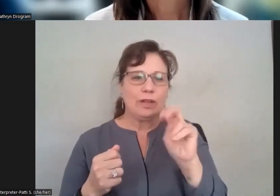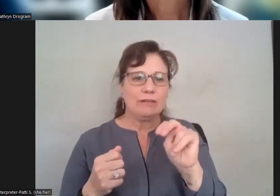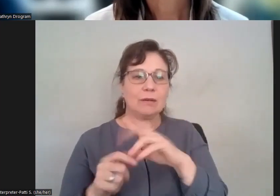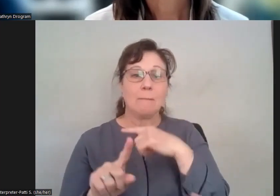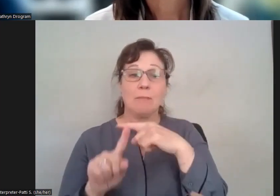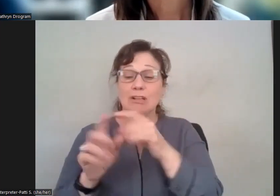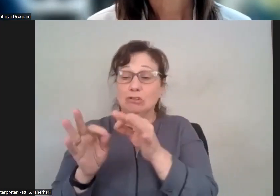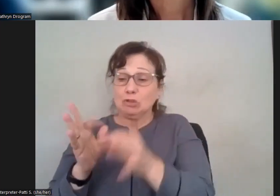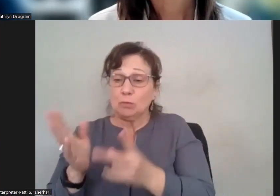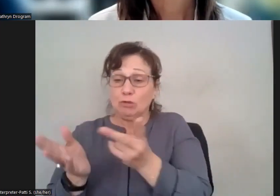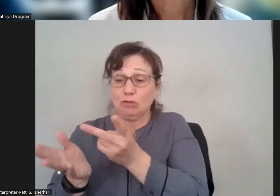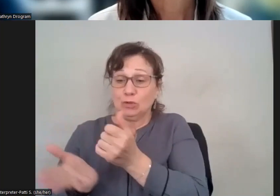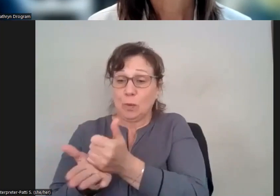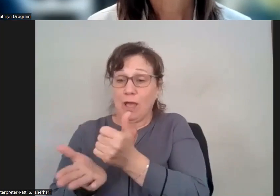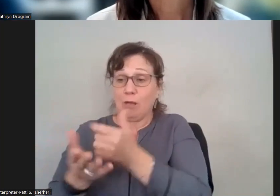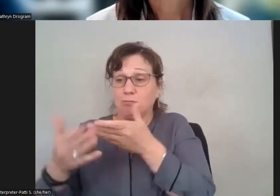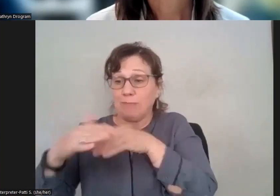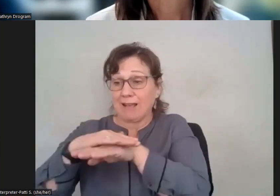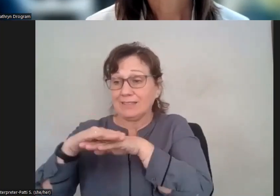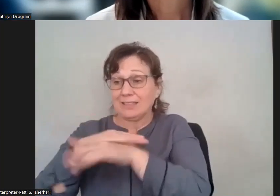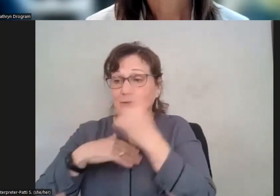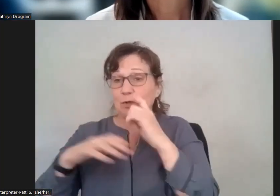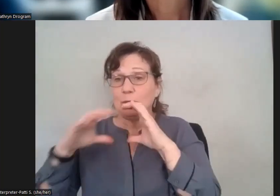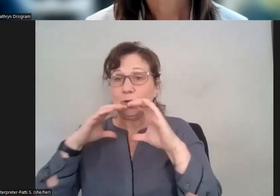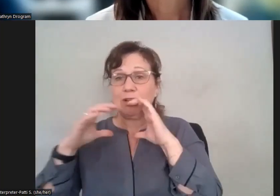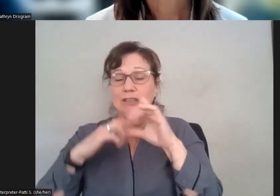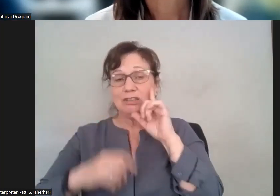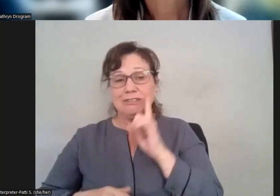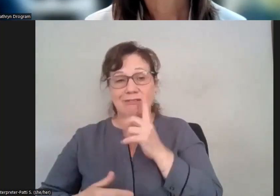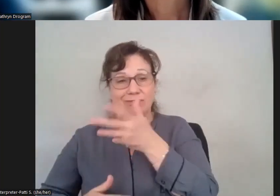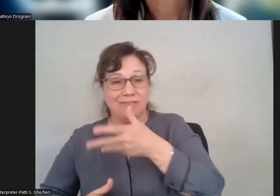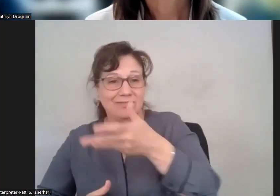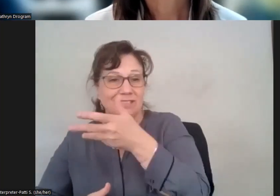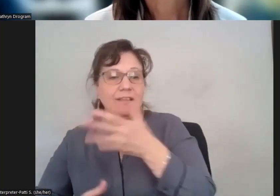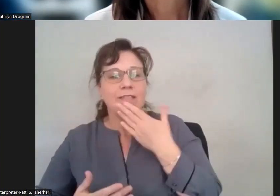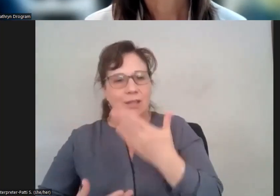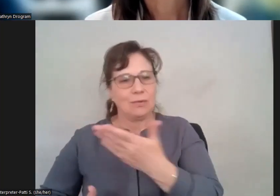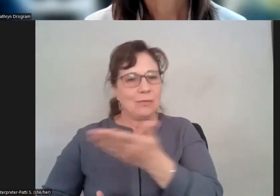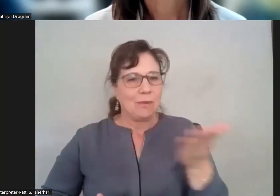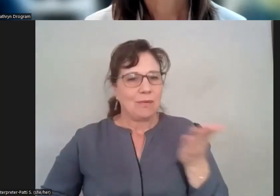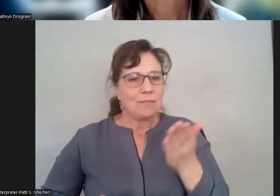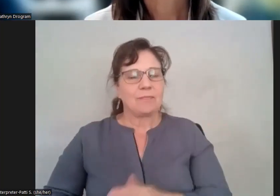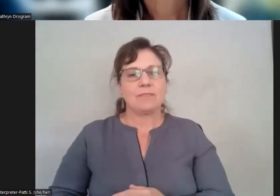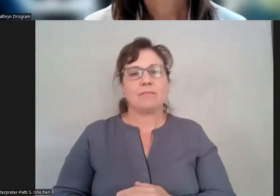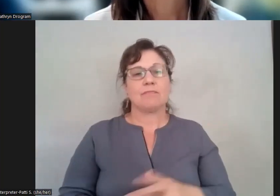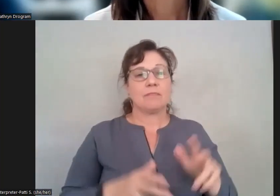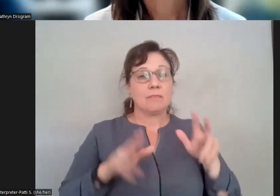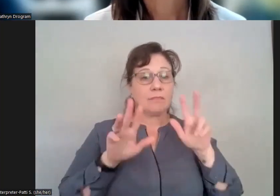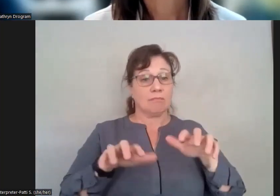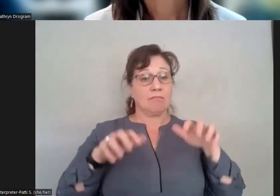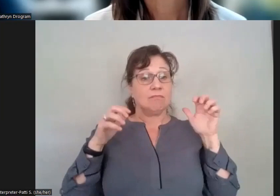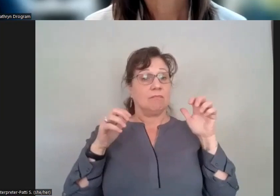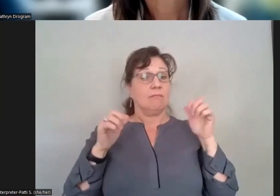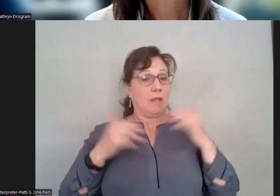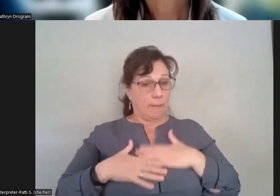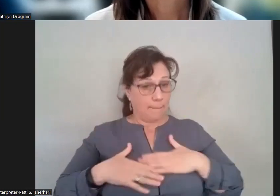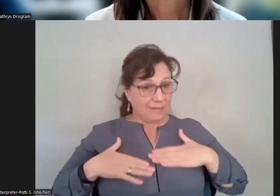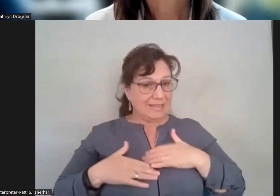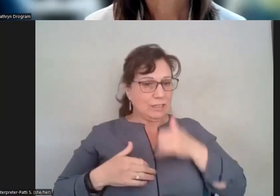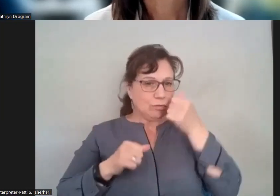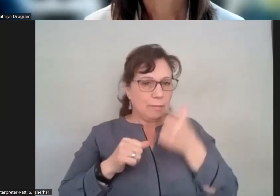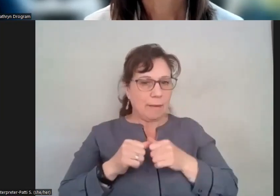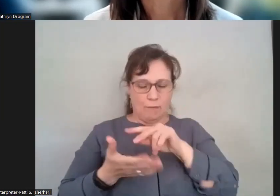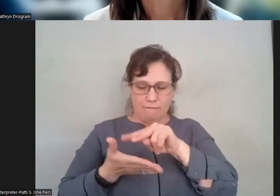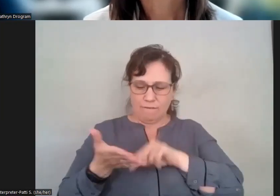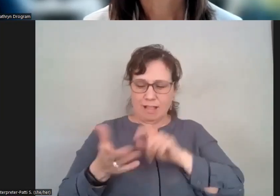interpreters for helping to make this accessible to our deaf community. All of our listeners, please be sure to fill out the survey